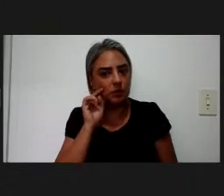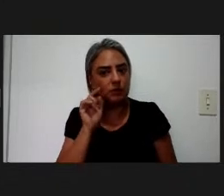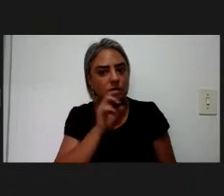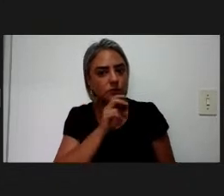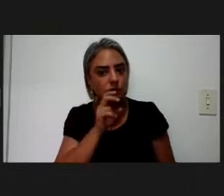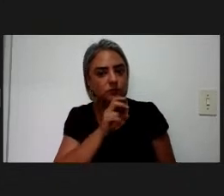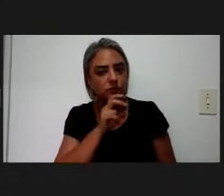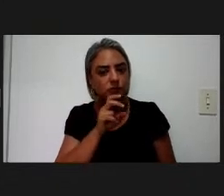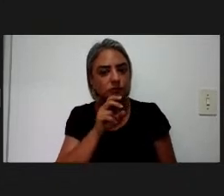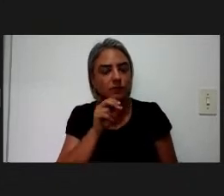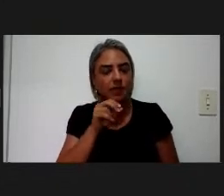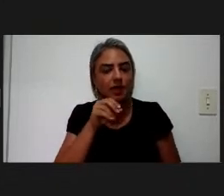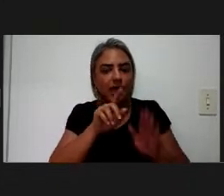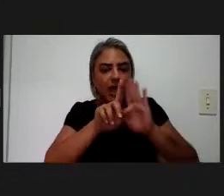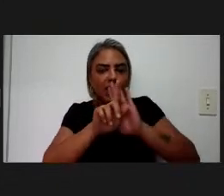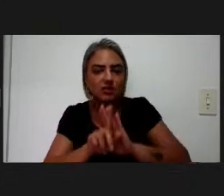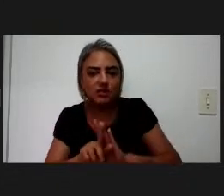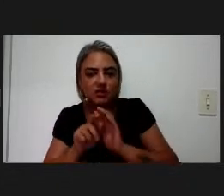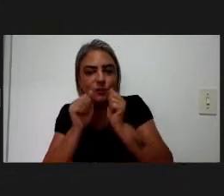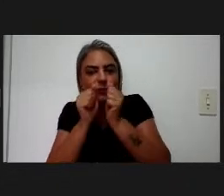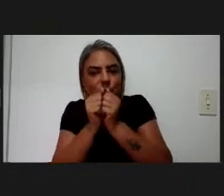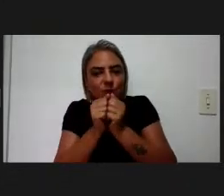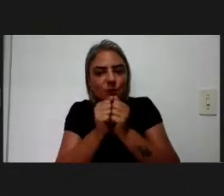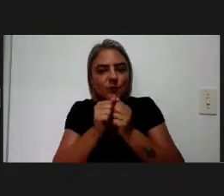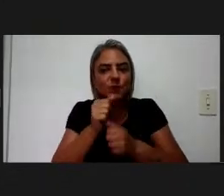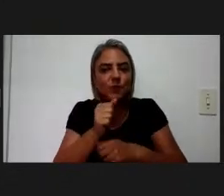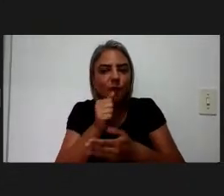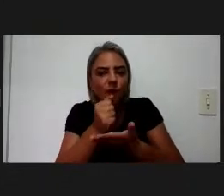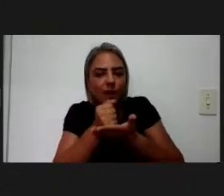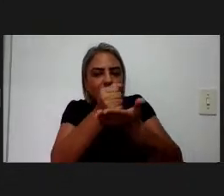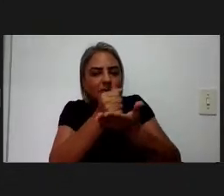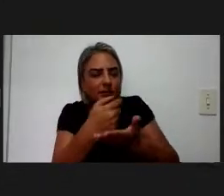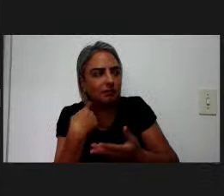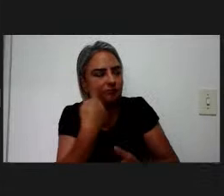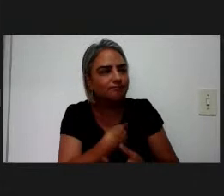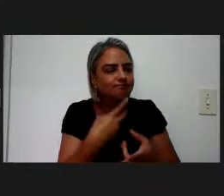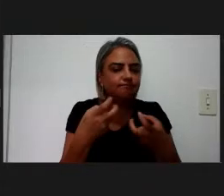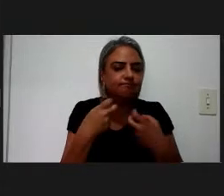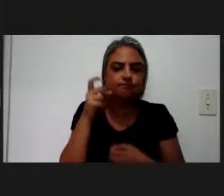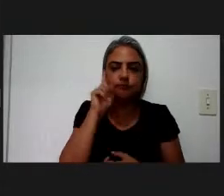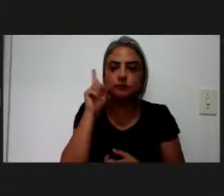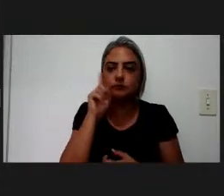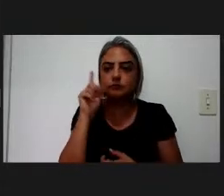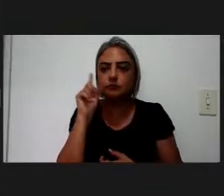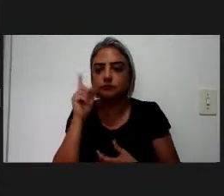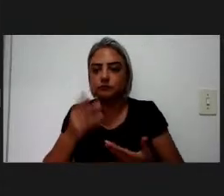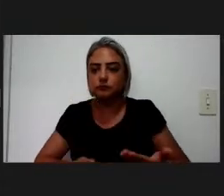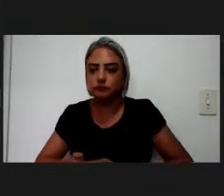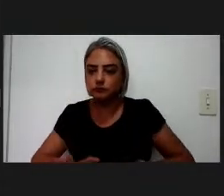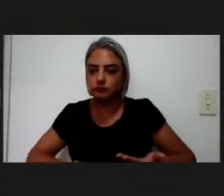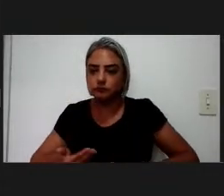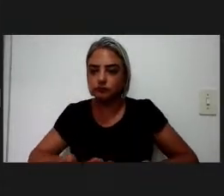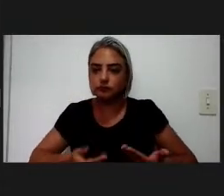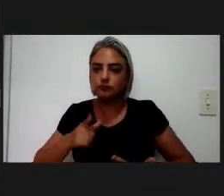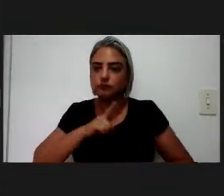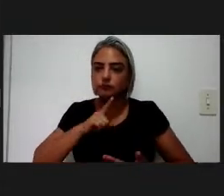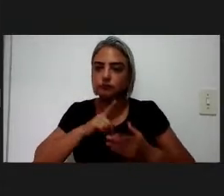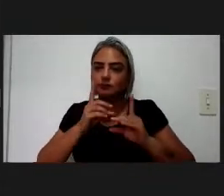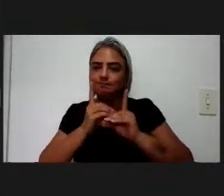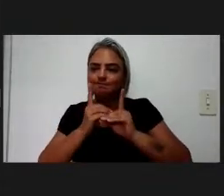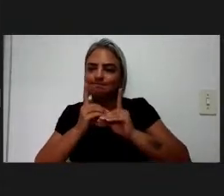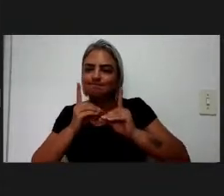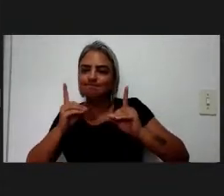recommendation. Another synergy that is urgent is the assistance, because we still